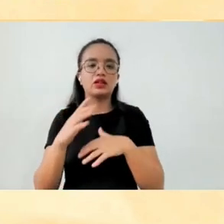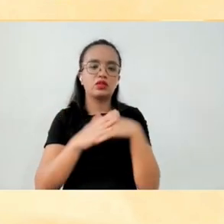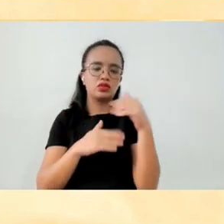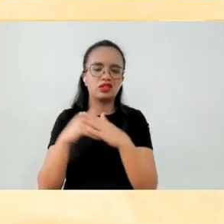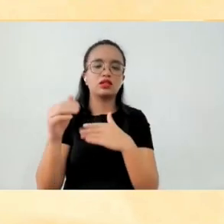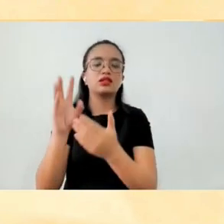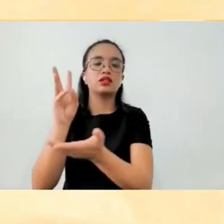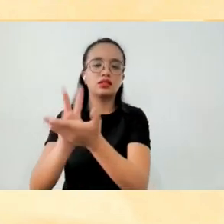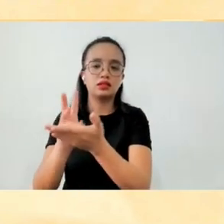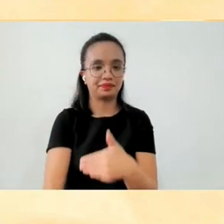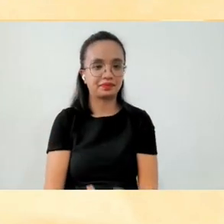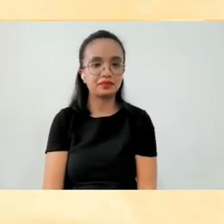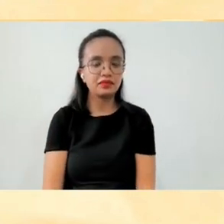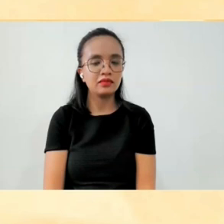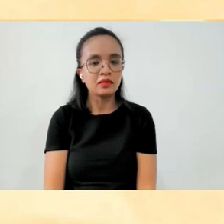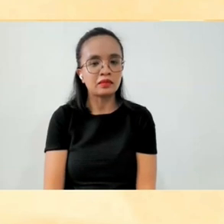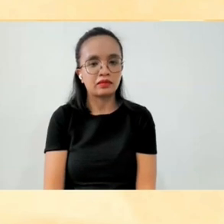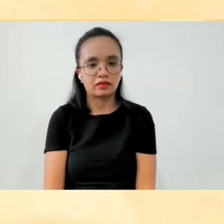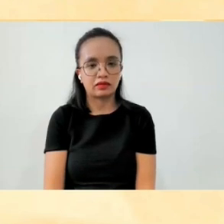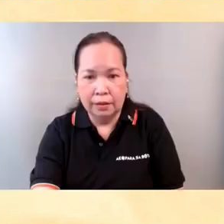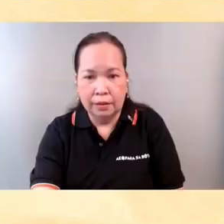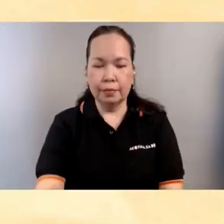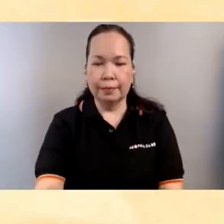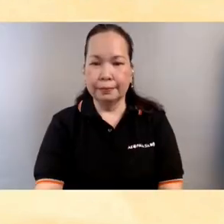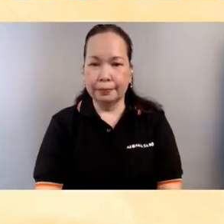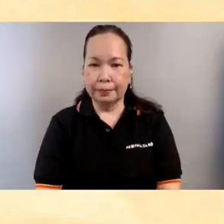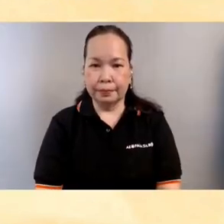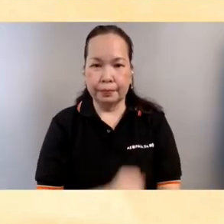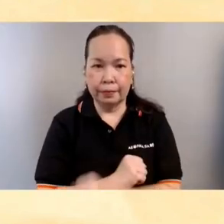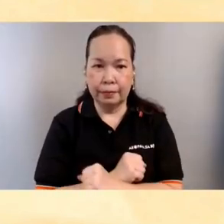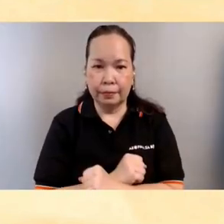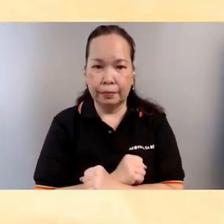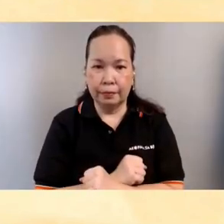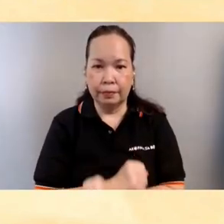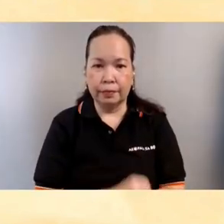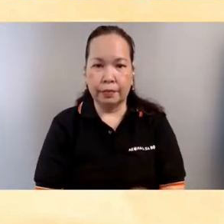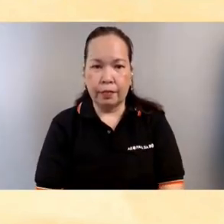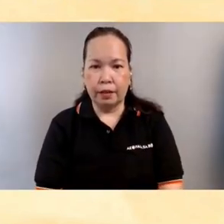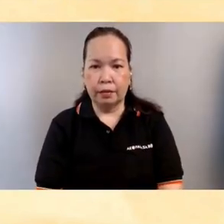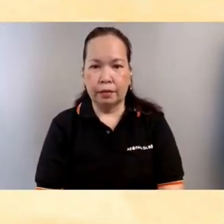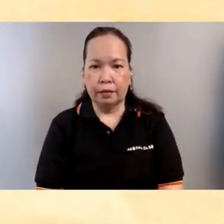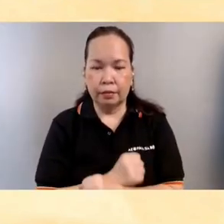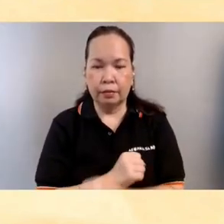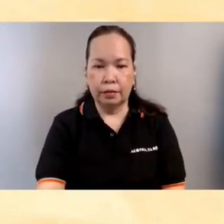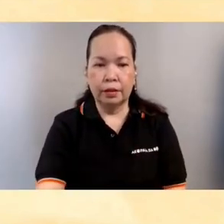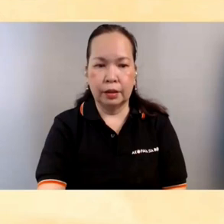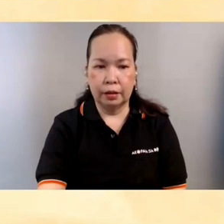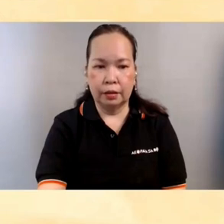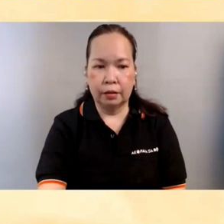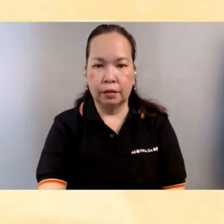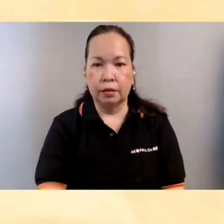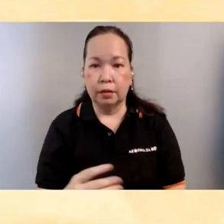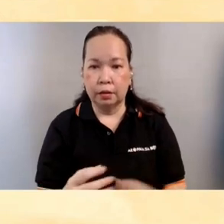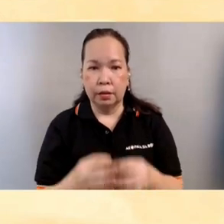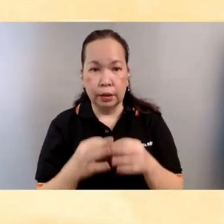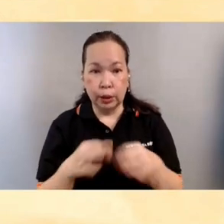being victimized all the time. Important that there is a need to validate that pain, that depression, and That's a real and